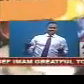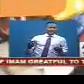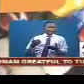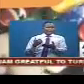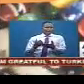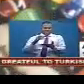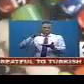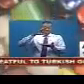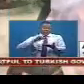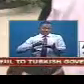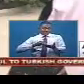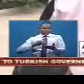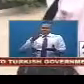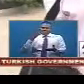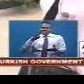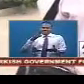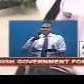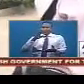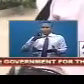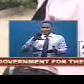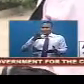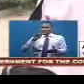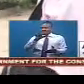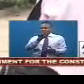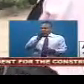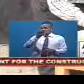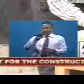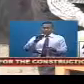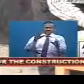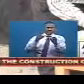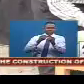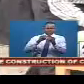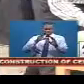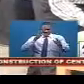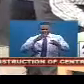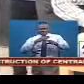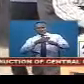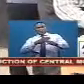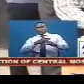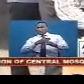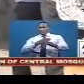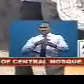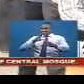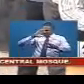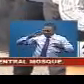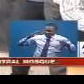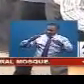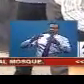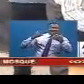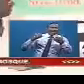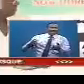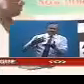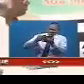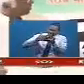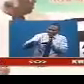the negative trend, the 17th Icasa Conference is shifting its focus from prevention to the total eradication of